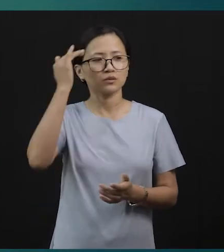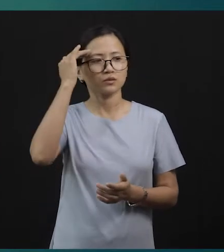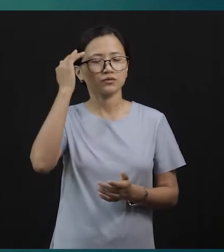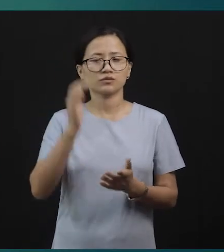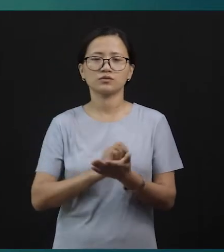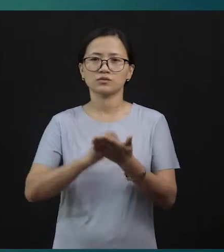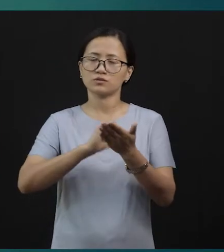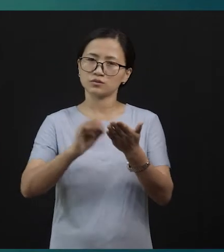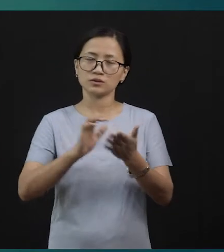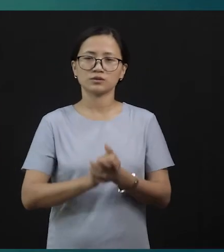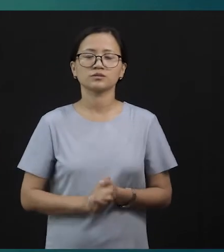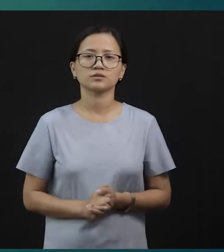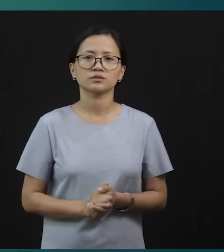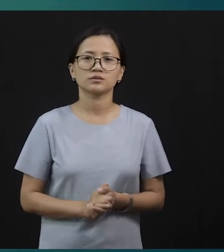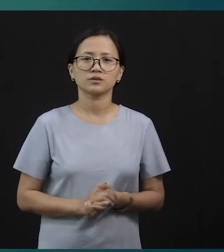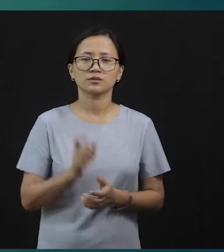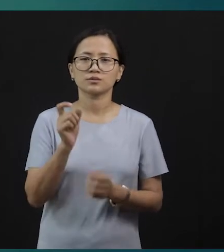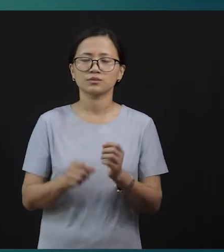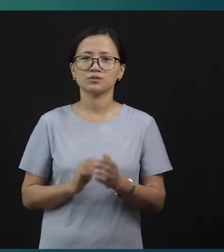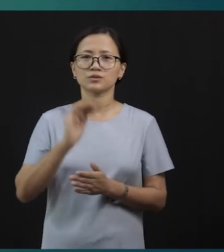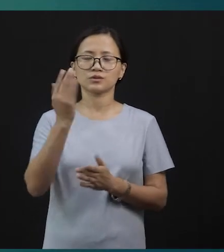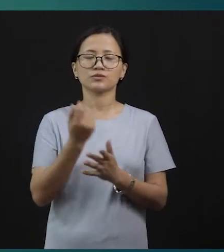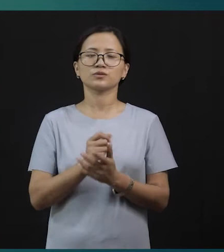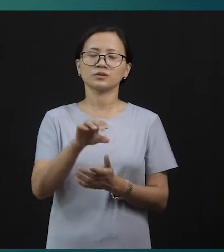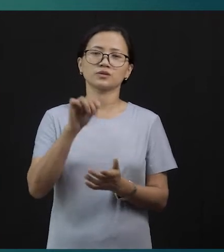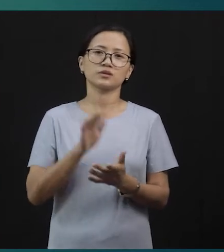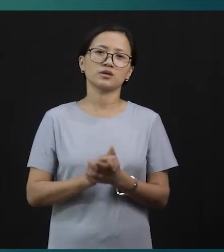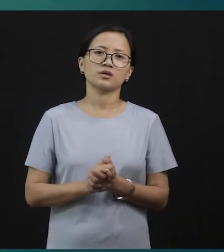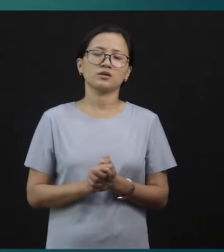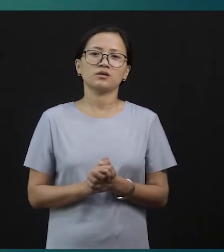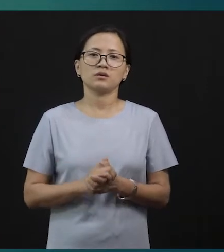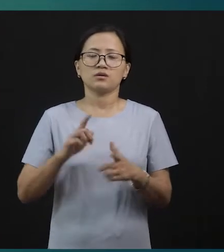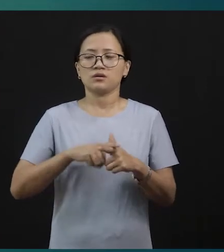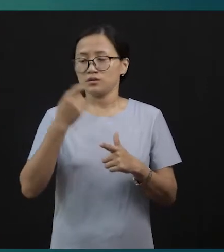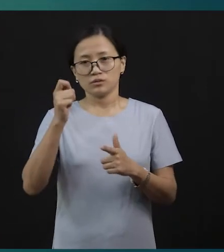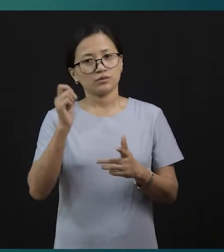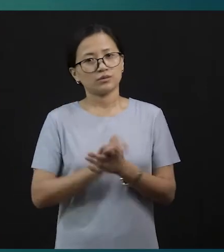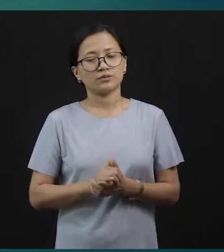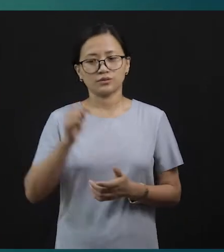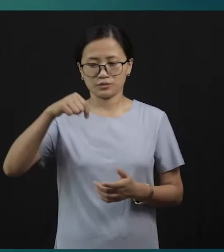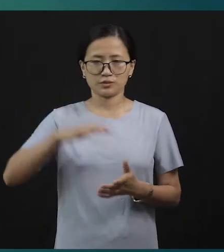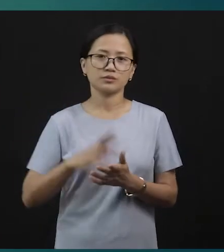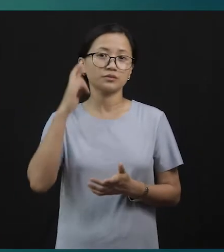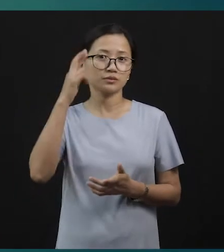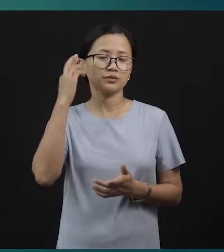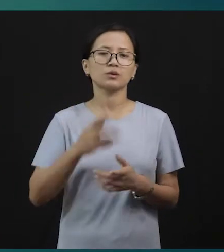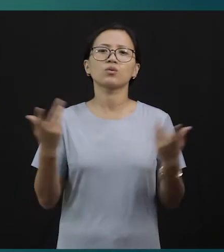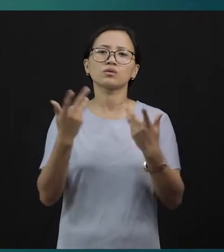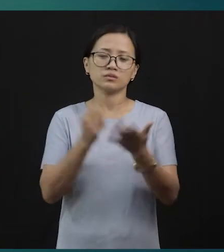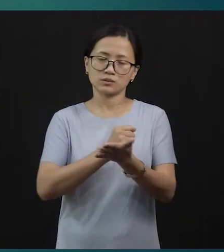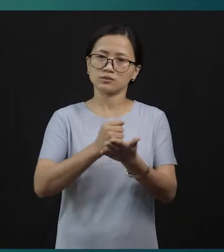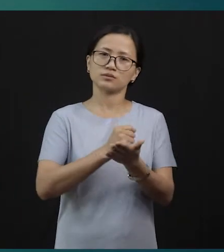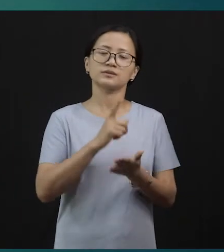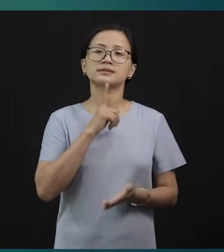or your writings. Some of you may take this as a joke right now, but when you grow up, you will realize what I'm trying